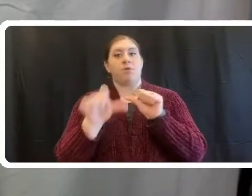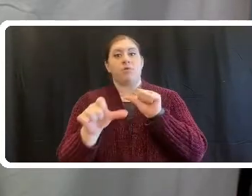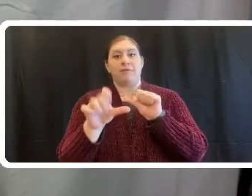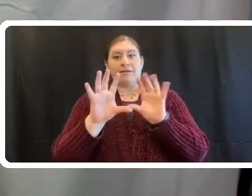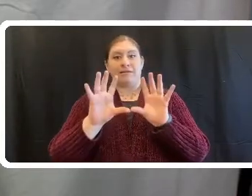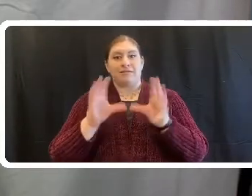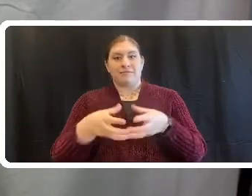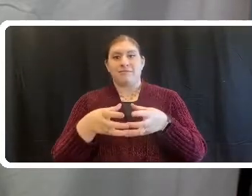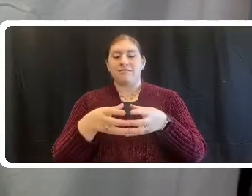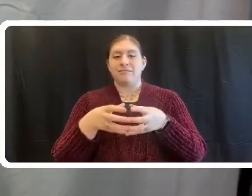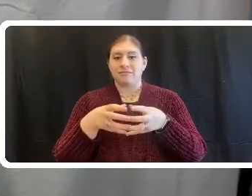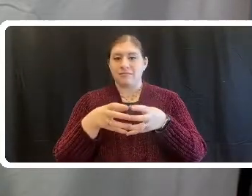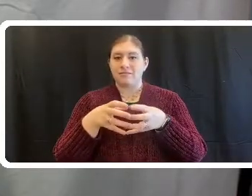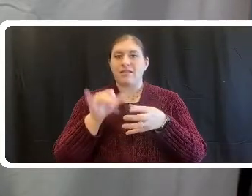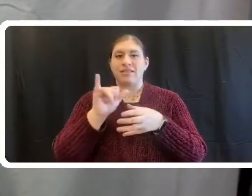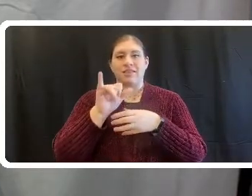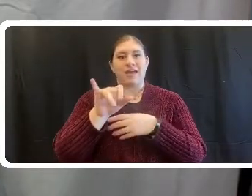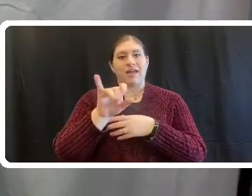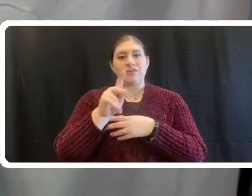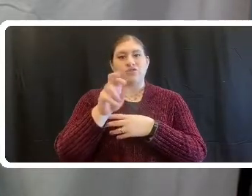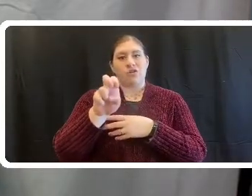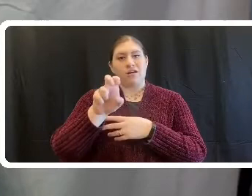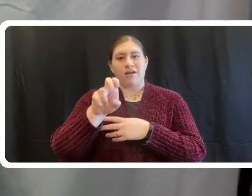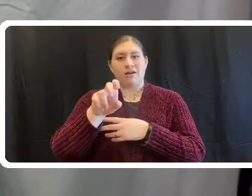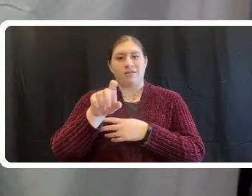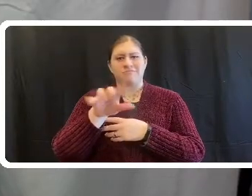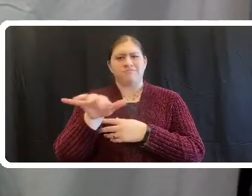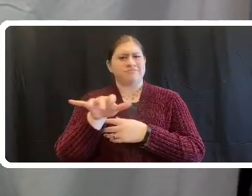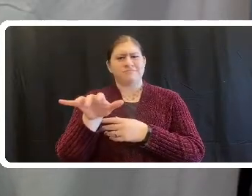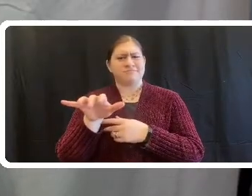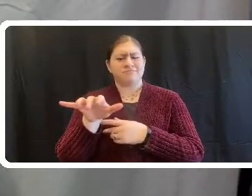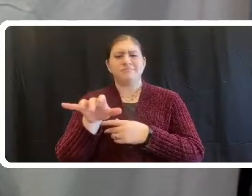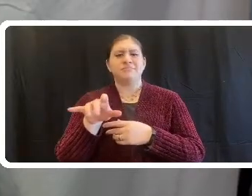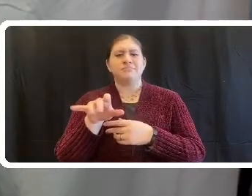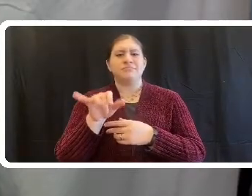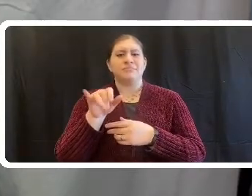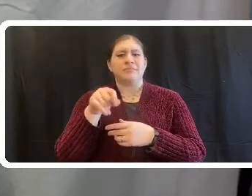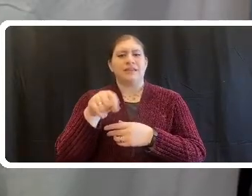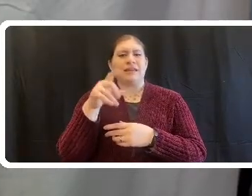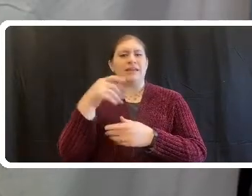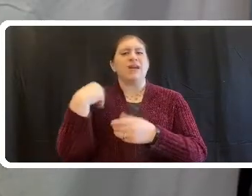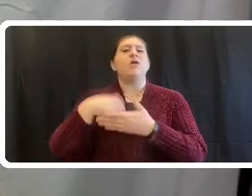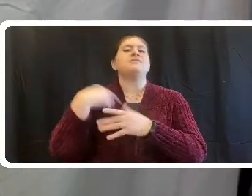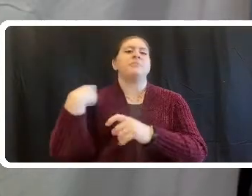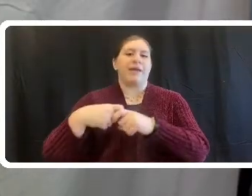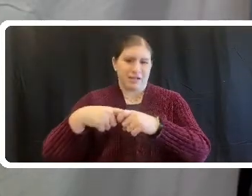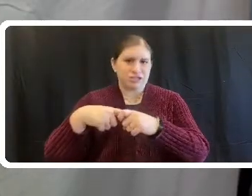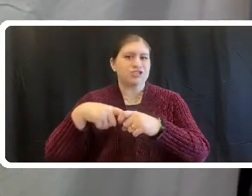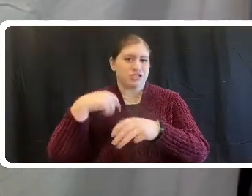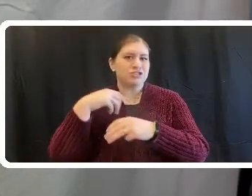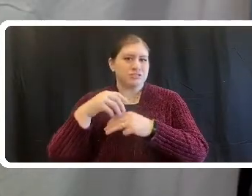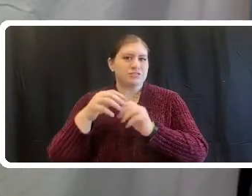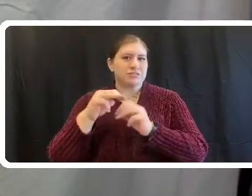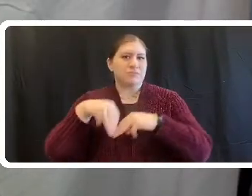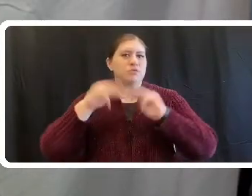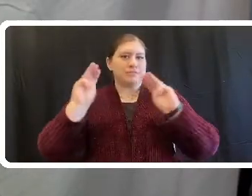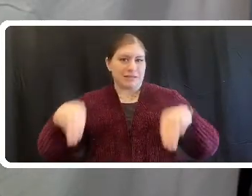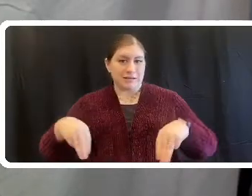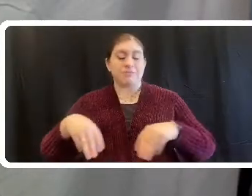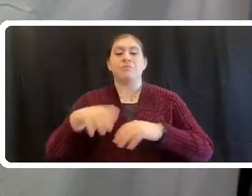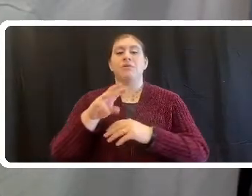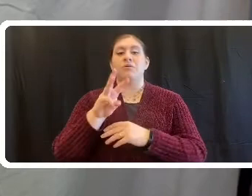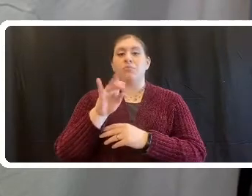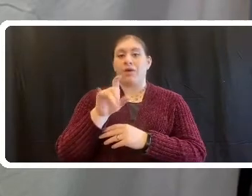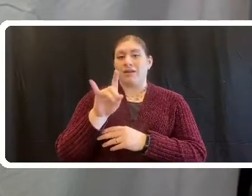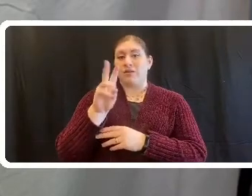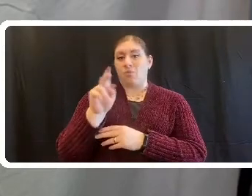the Fundación Torre Pujales in Galicia, Spain, Art Museum of Southeast Texas, Brandywine